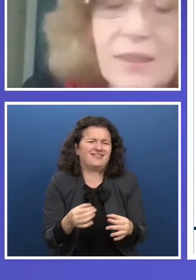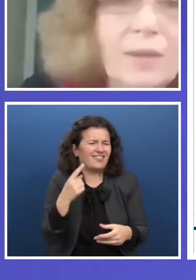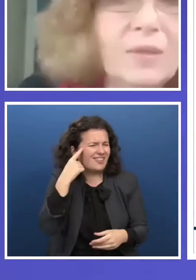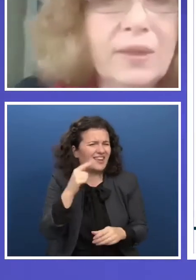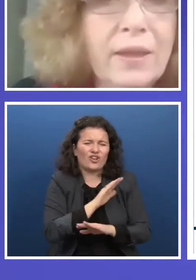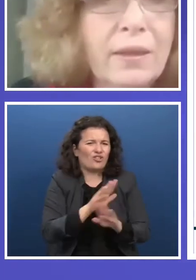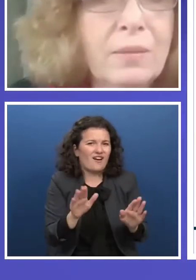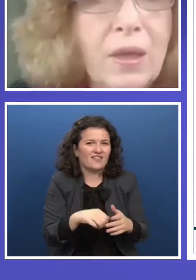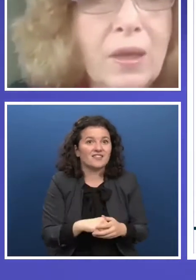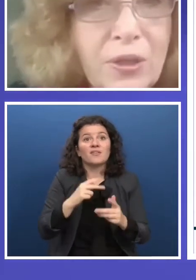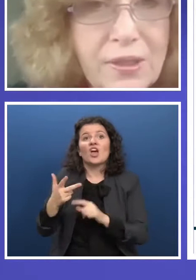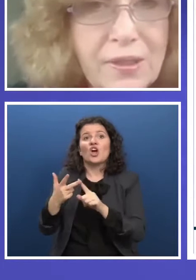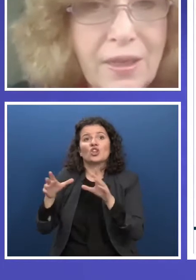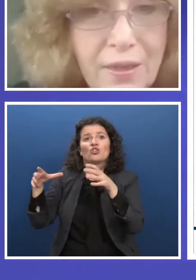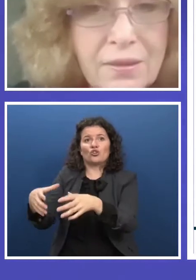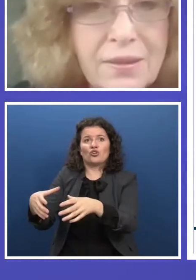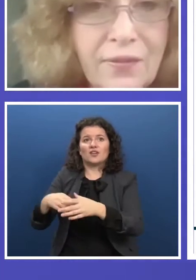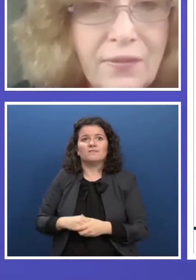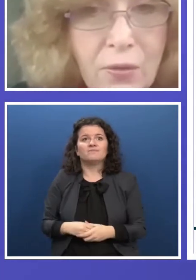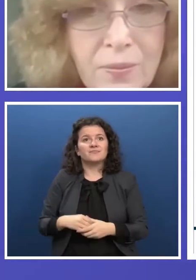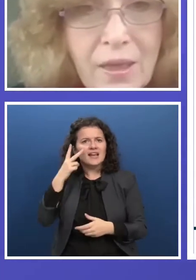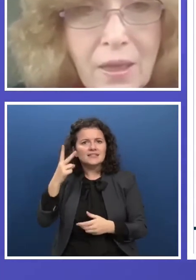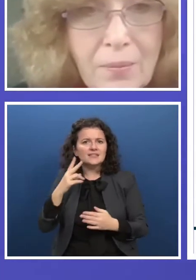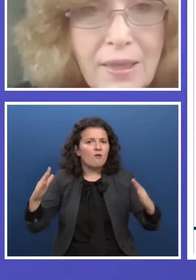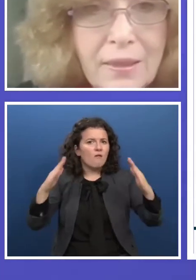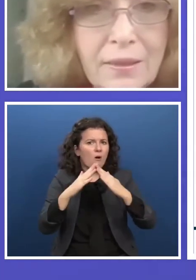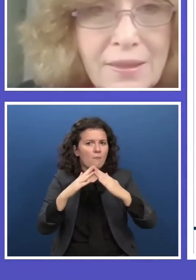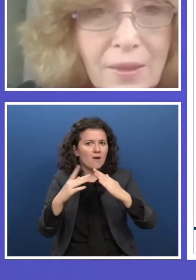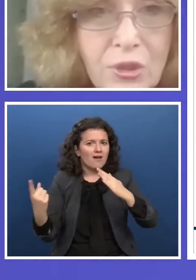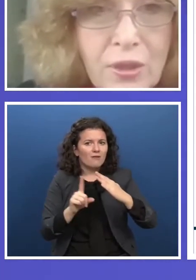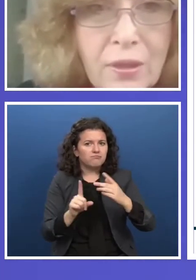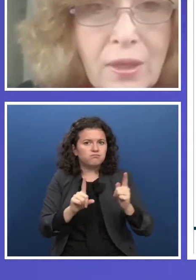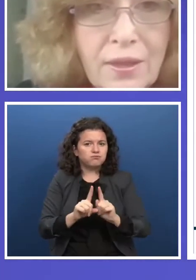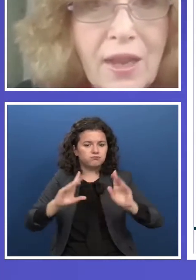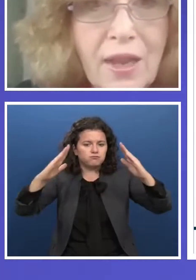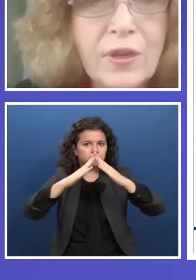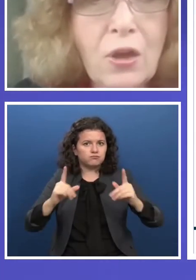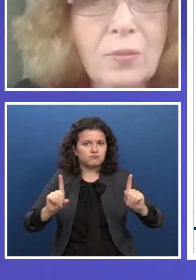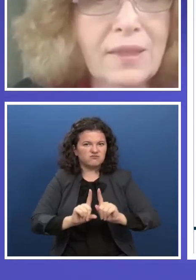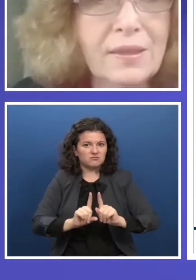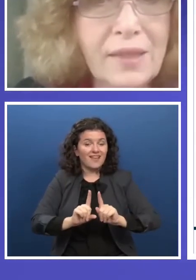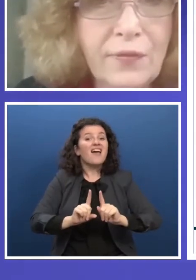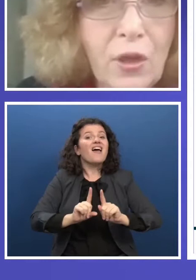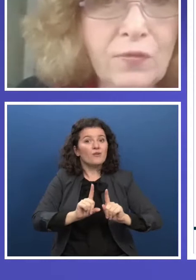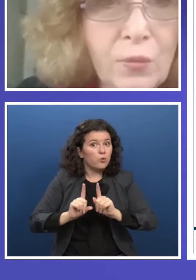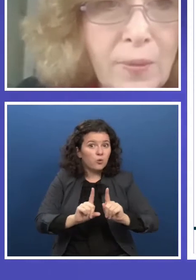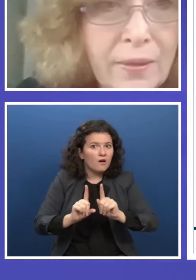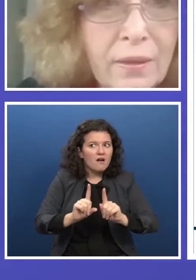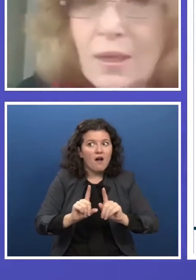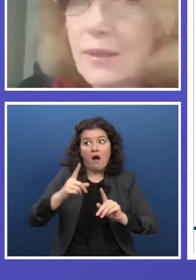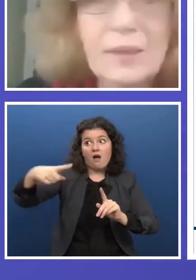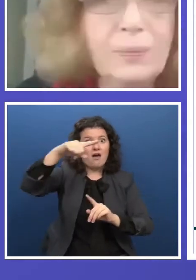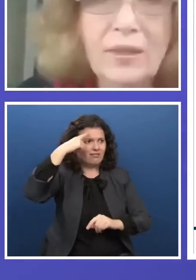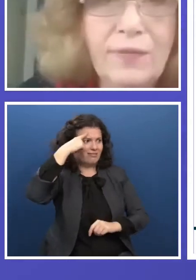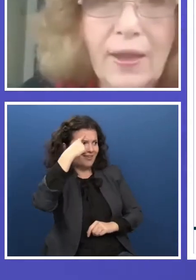violence victims with their abusers in unsafe homes, making the assumption that every home is a safe home for